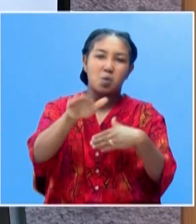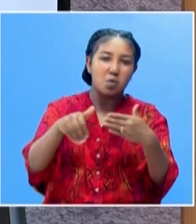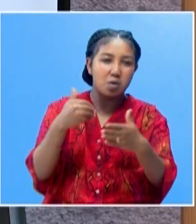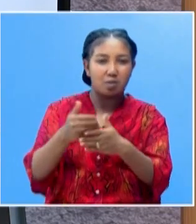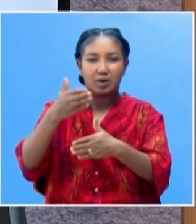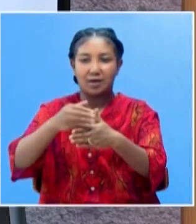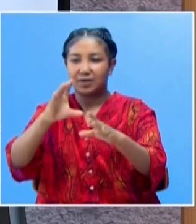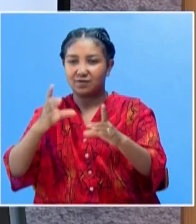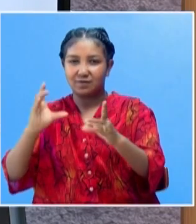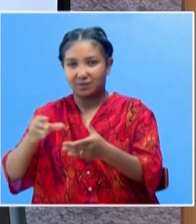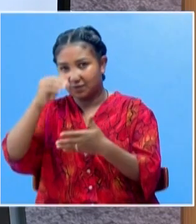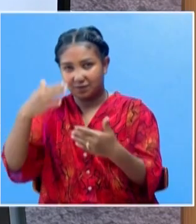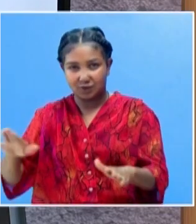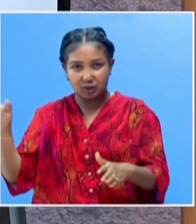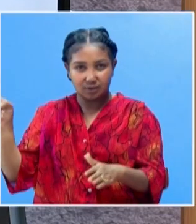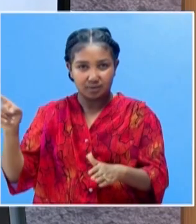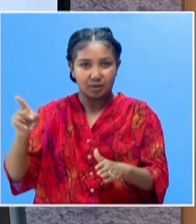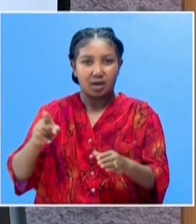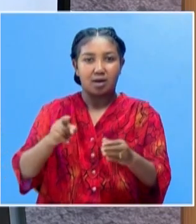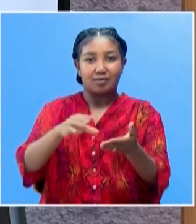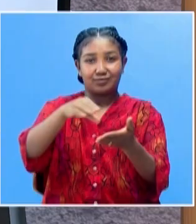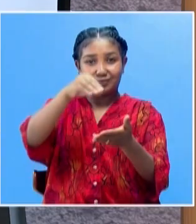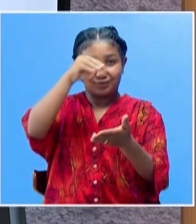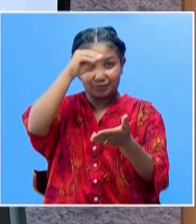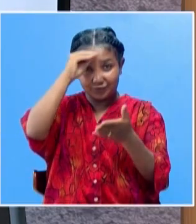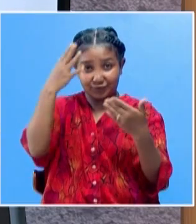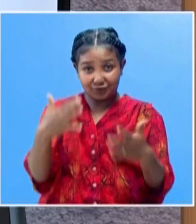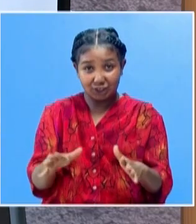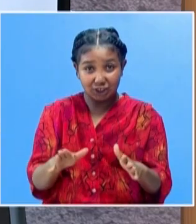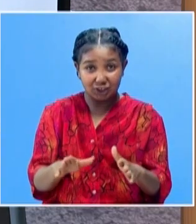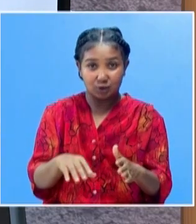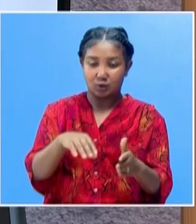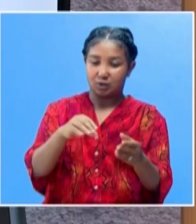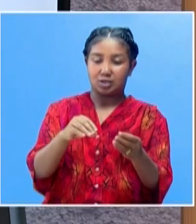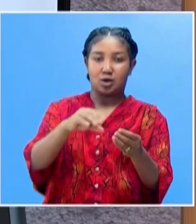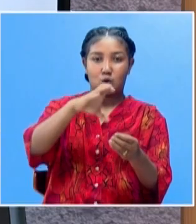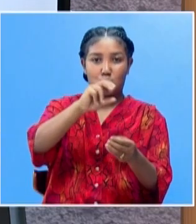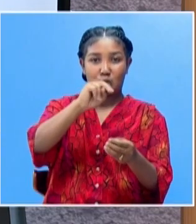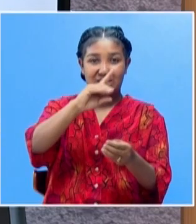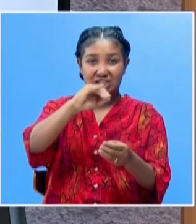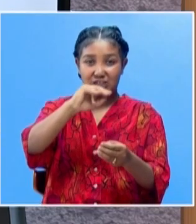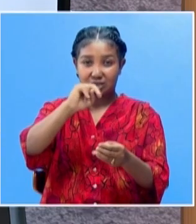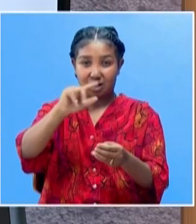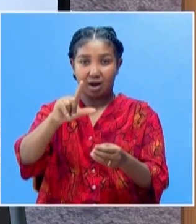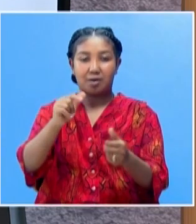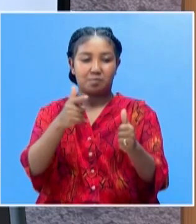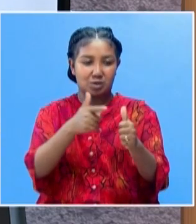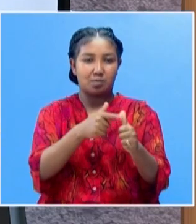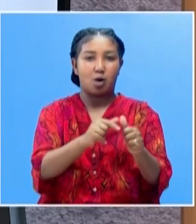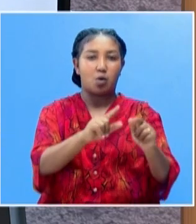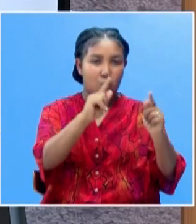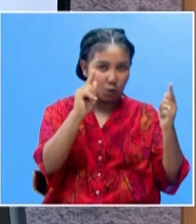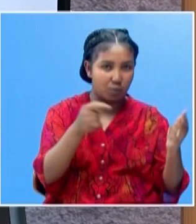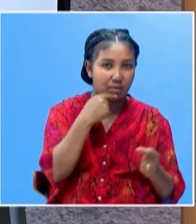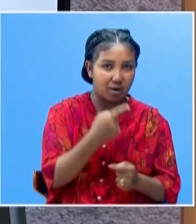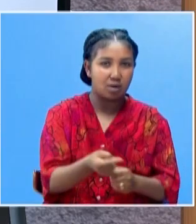the conditionals, all right? So after this level, since today I'm going to introduce you with the first group of conditionals, which